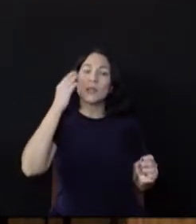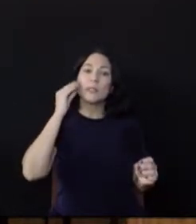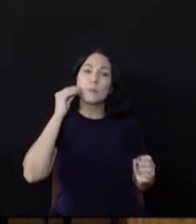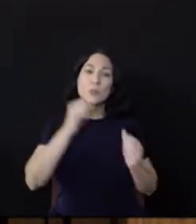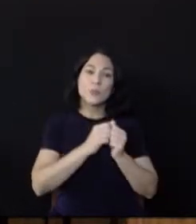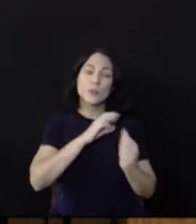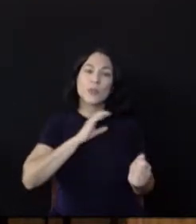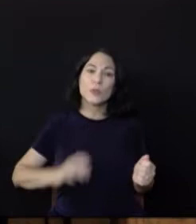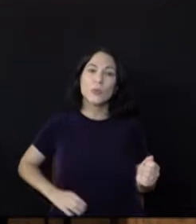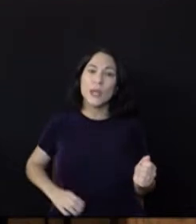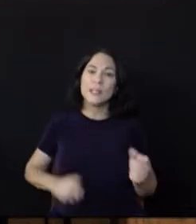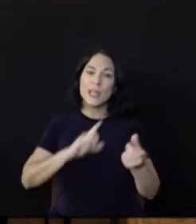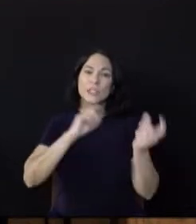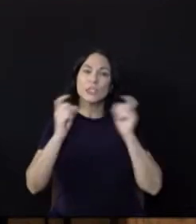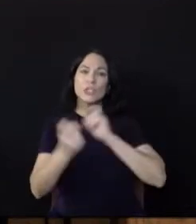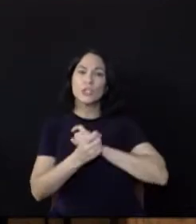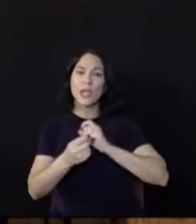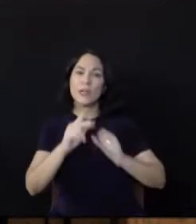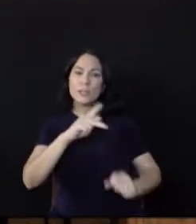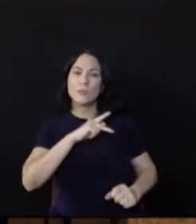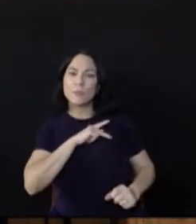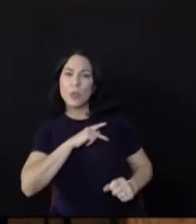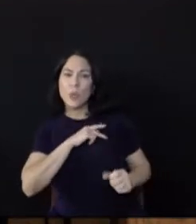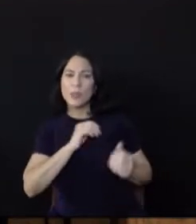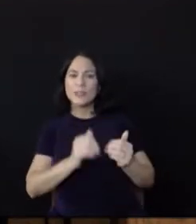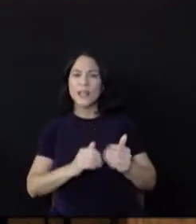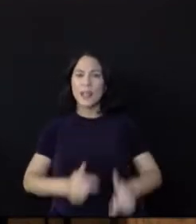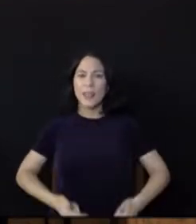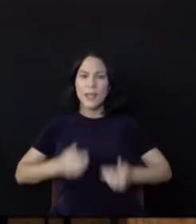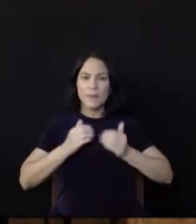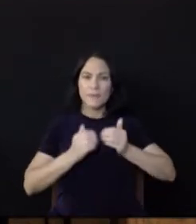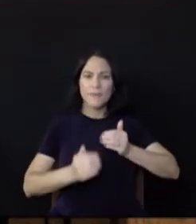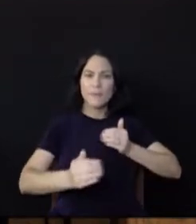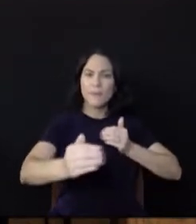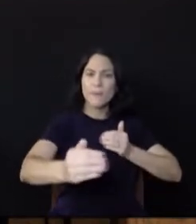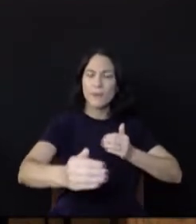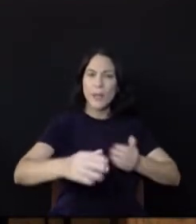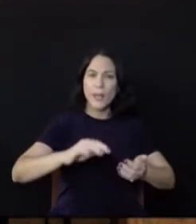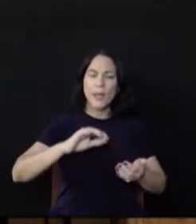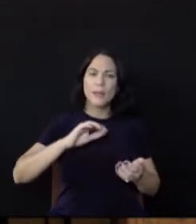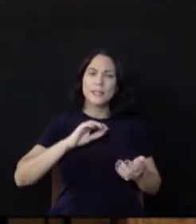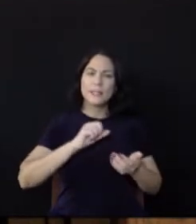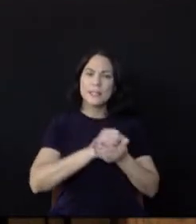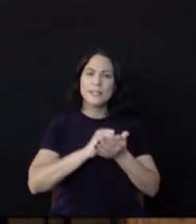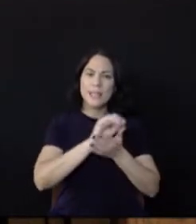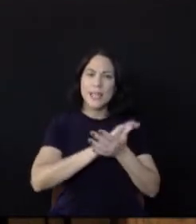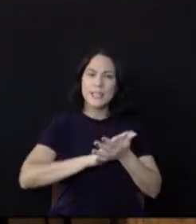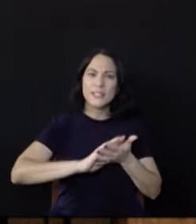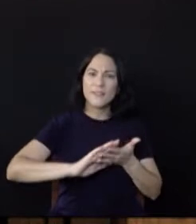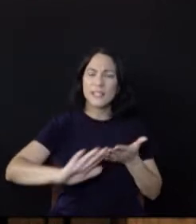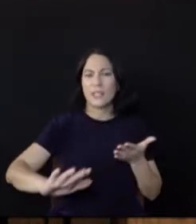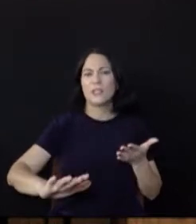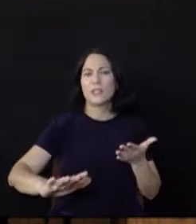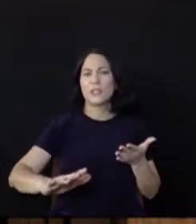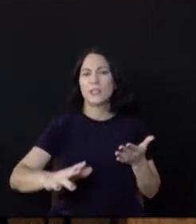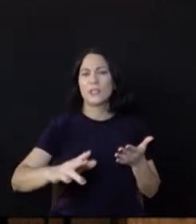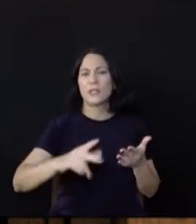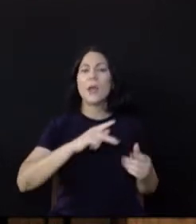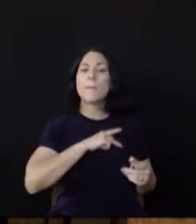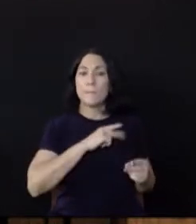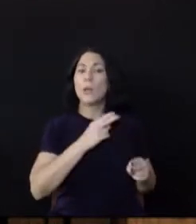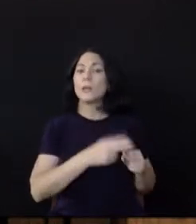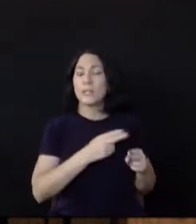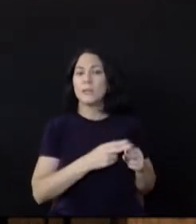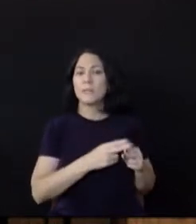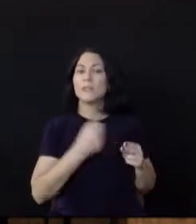course of lifelong transformation, of sanctification, as he would call it, and as we should call